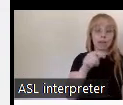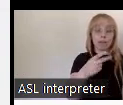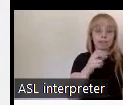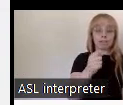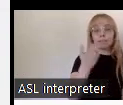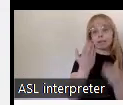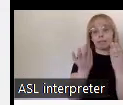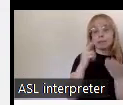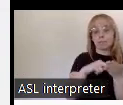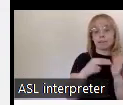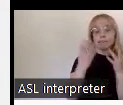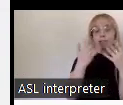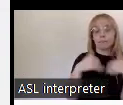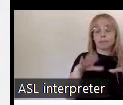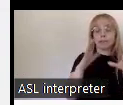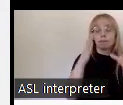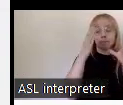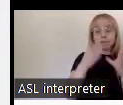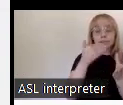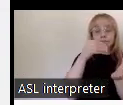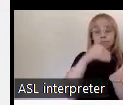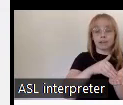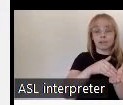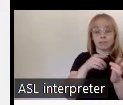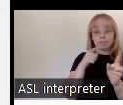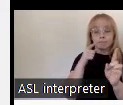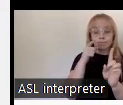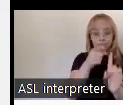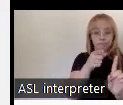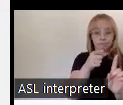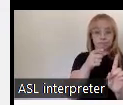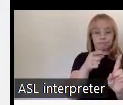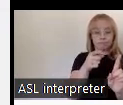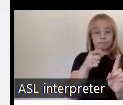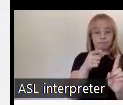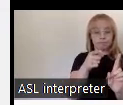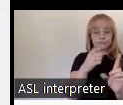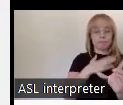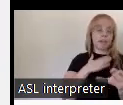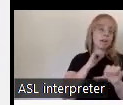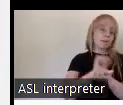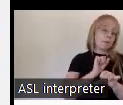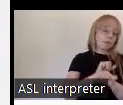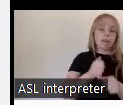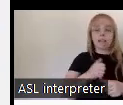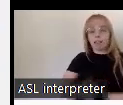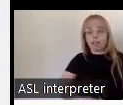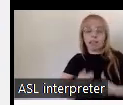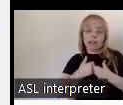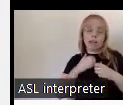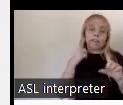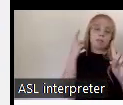completing a person-centered trajectory. What's the path I want to take with my work or with my life? They